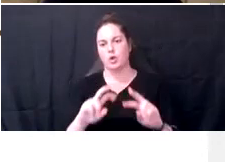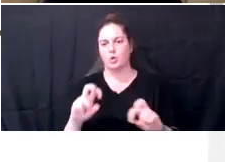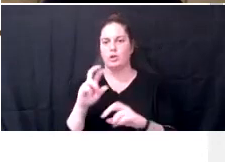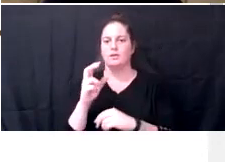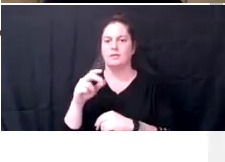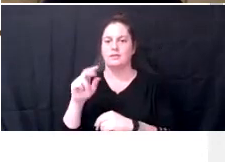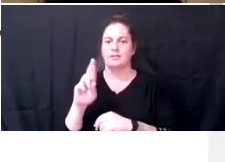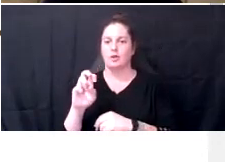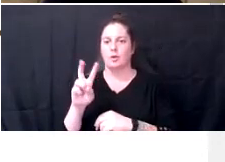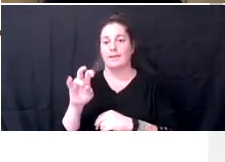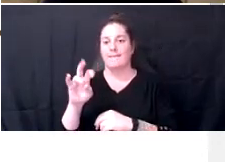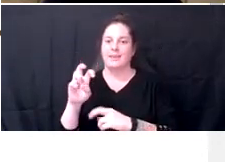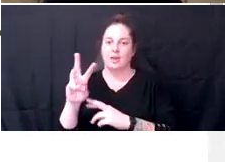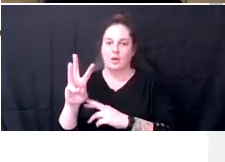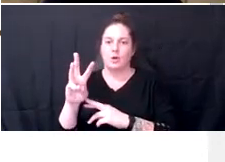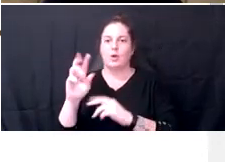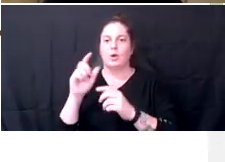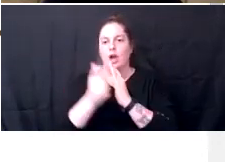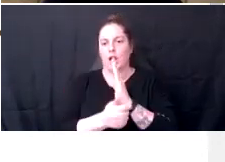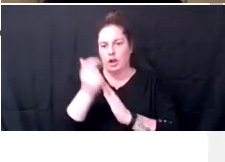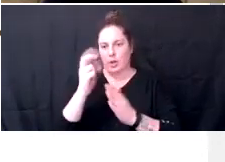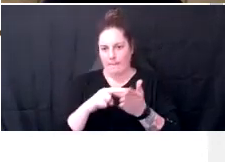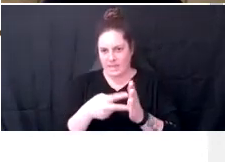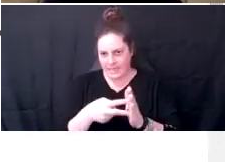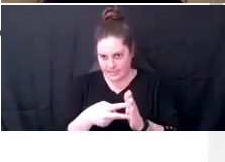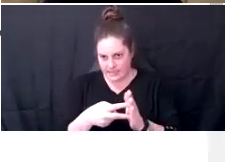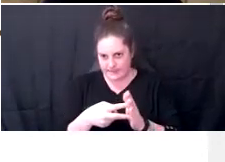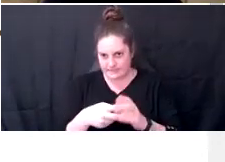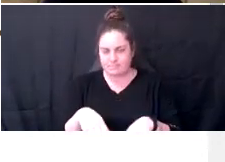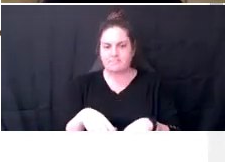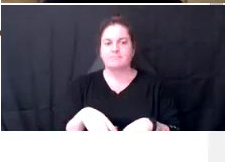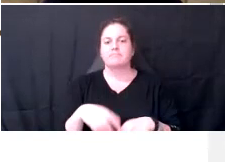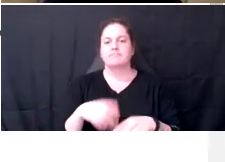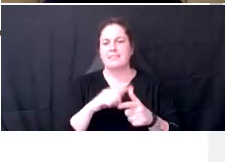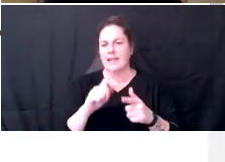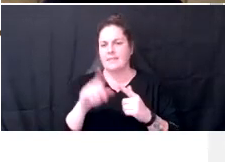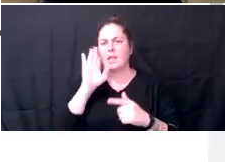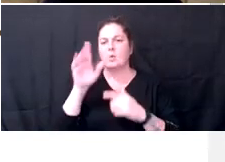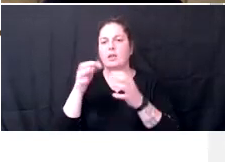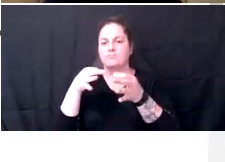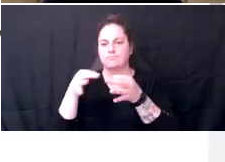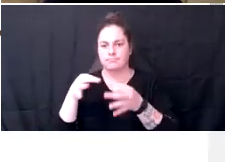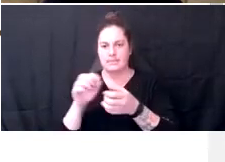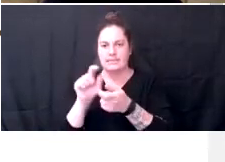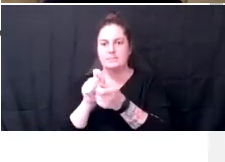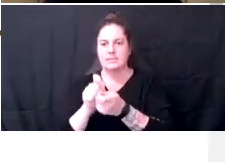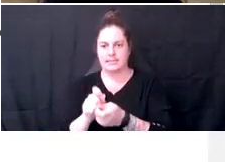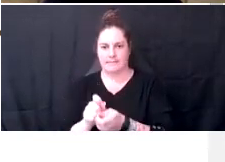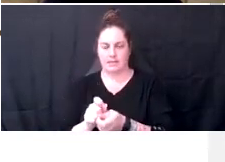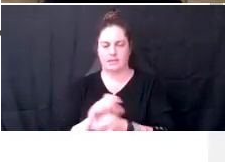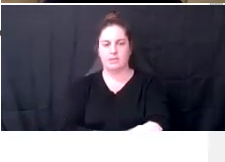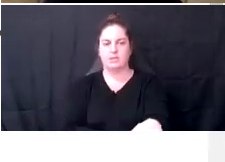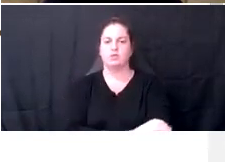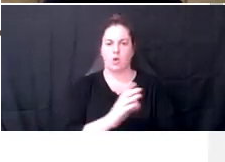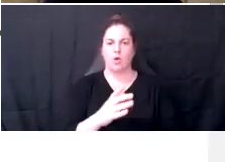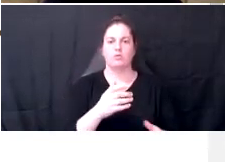and then we can talk about, specifics of what you're going to be looking for. All right. So there are scientists that are